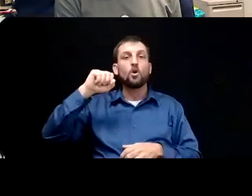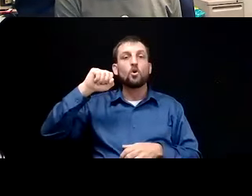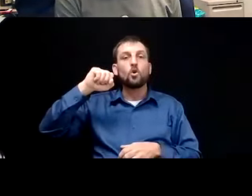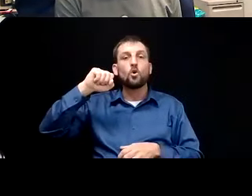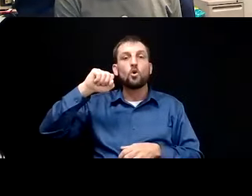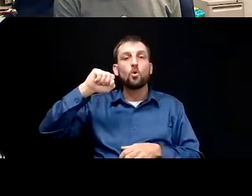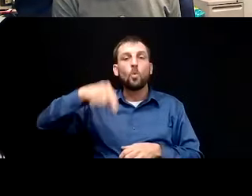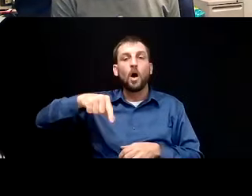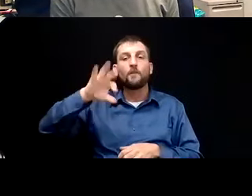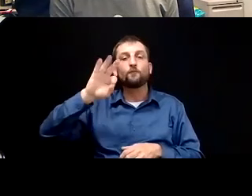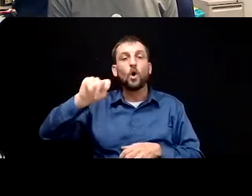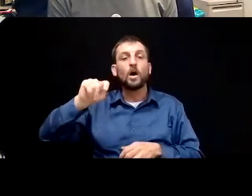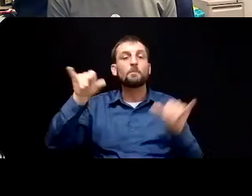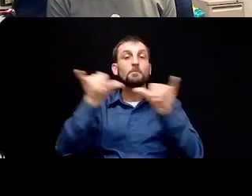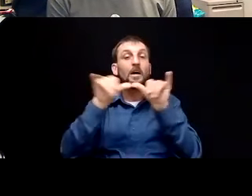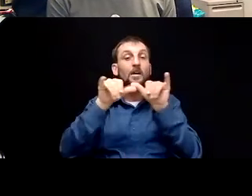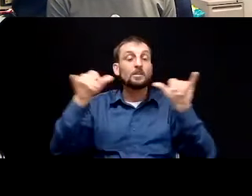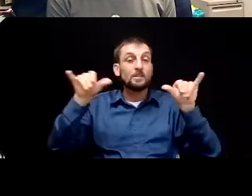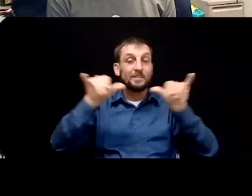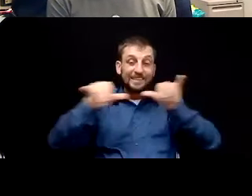normal hurricane situation